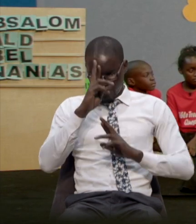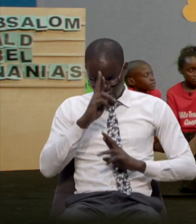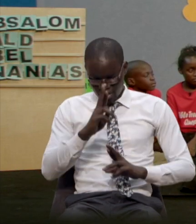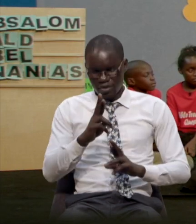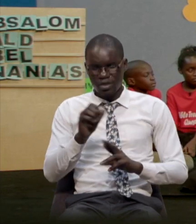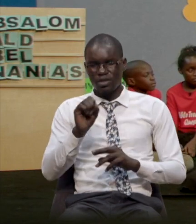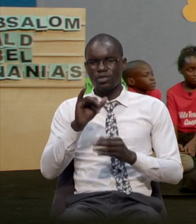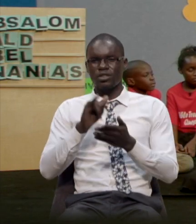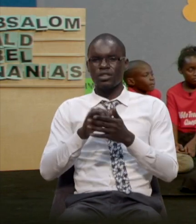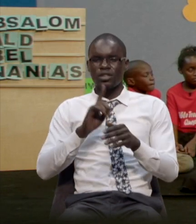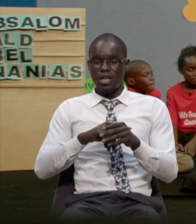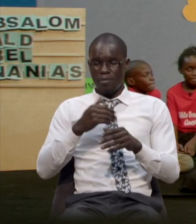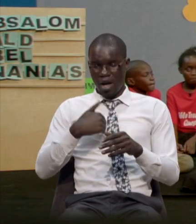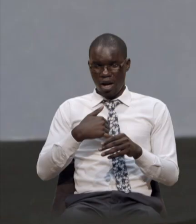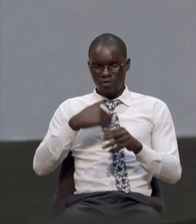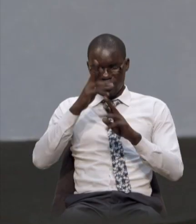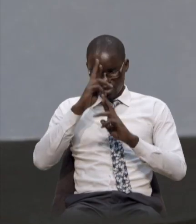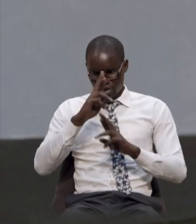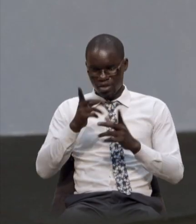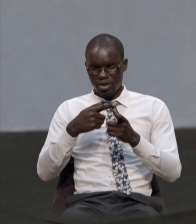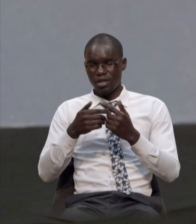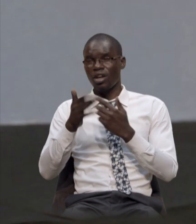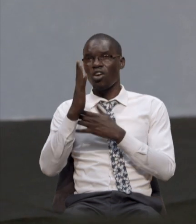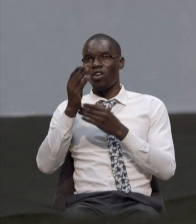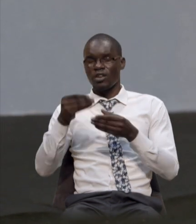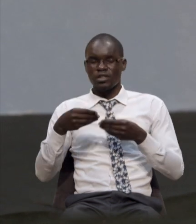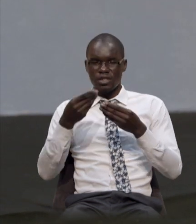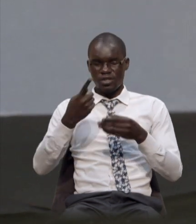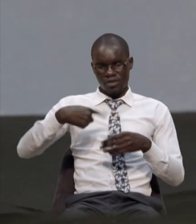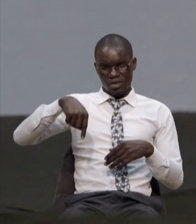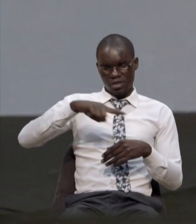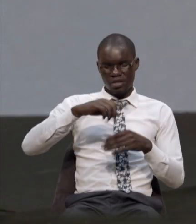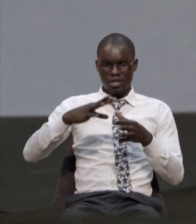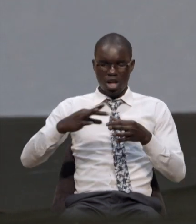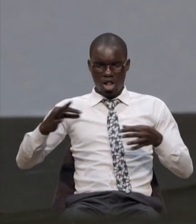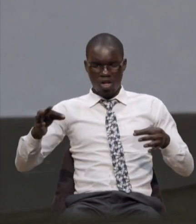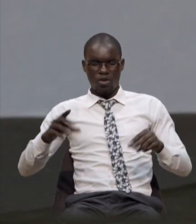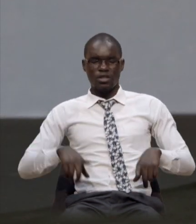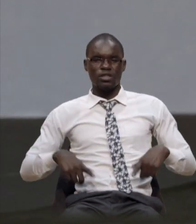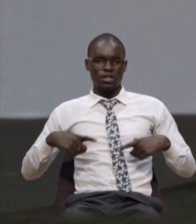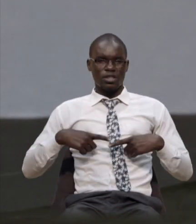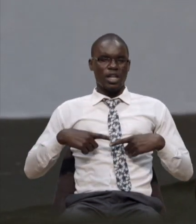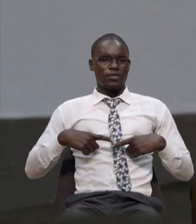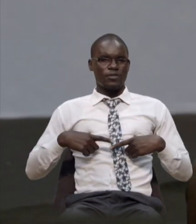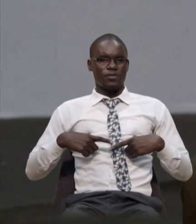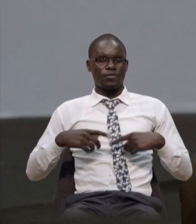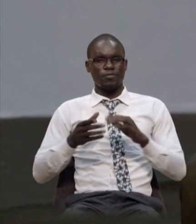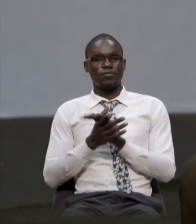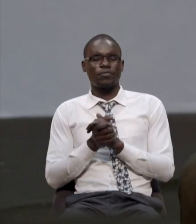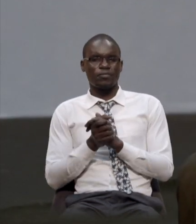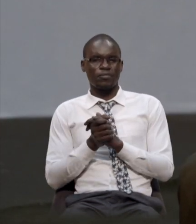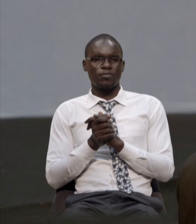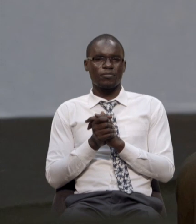that this, when we have respect, God will give us long life to live and will not die early like the boys of